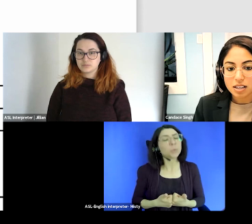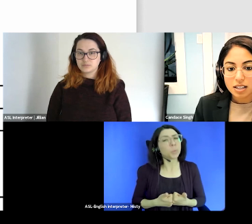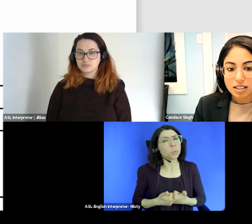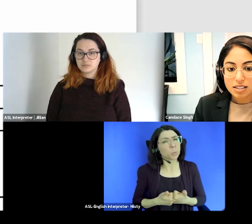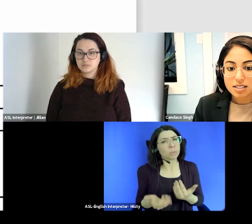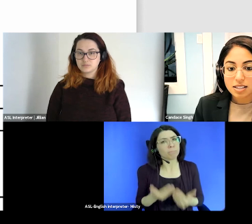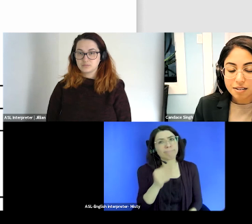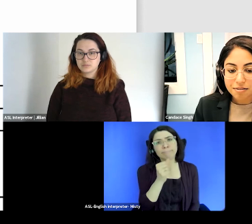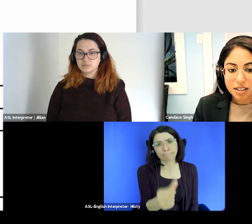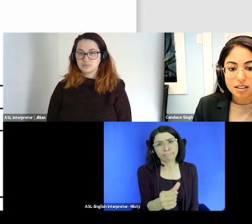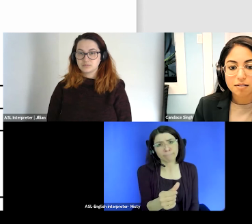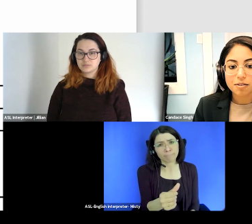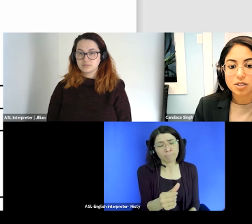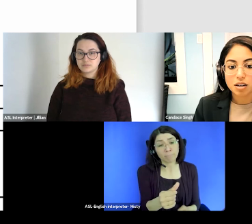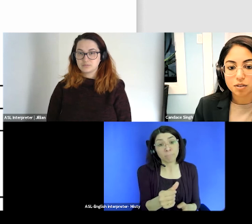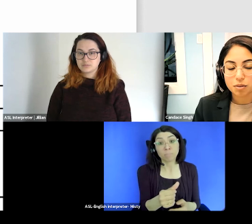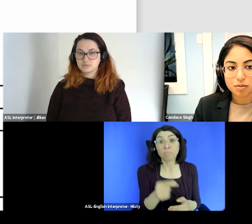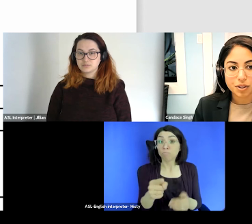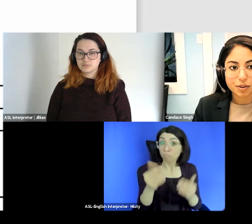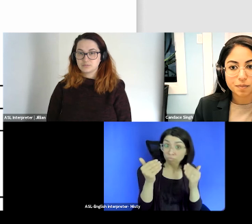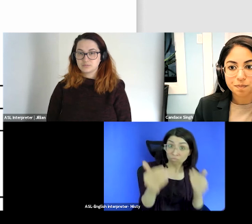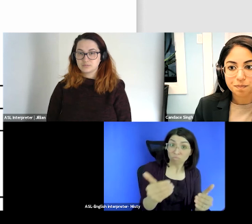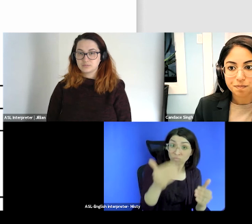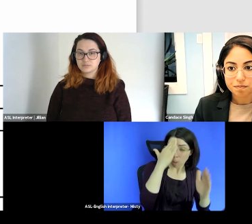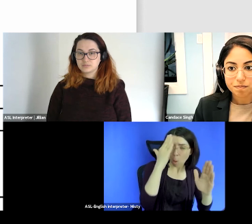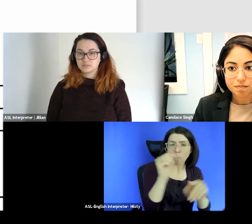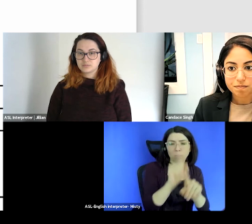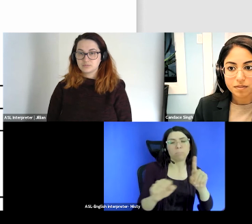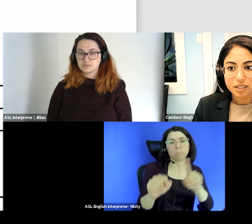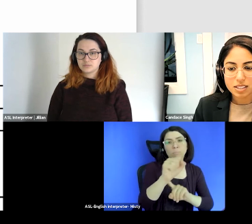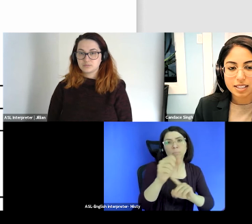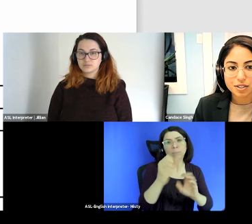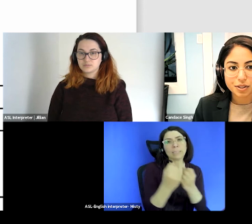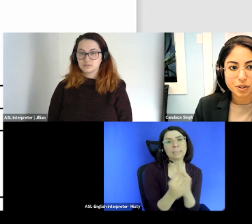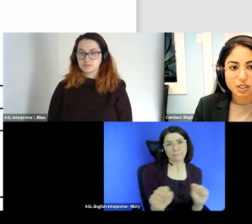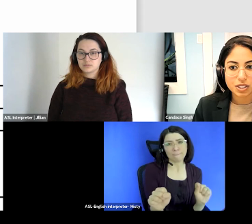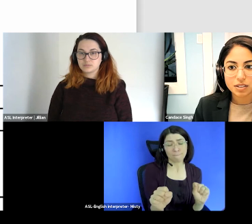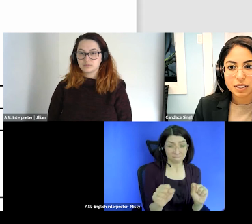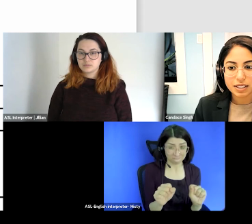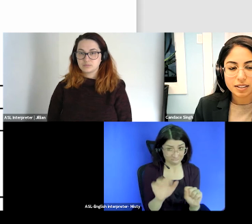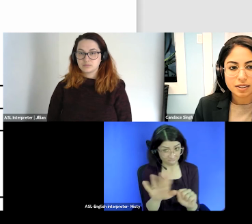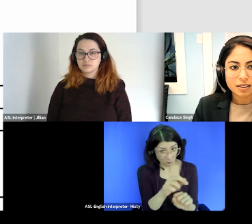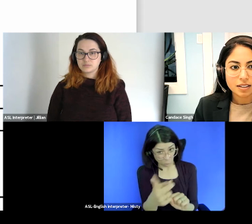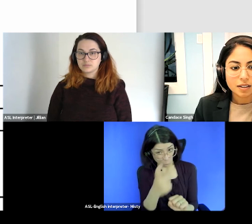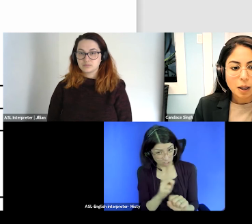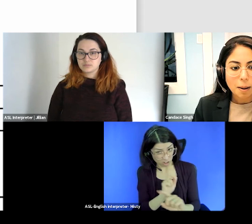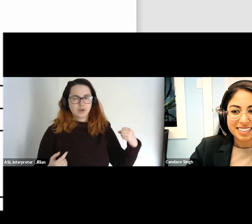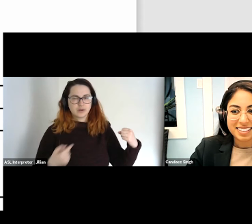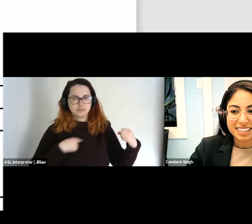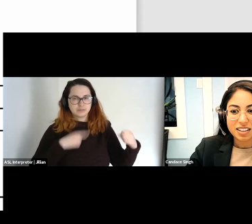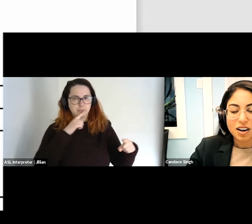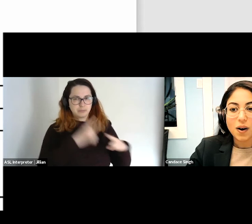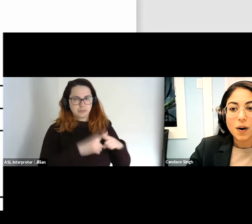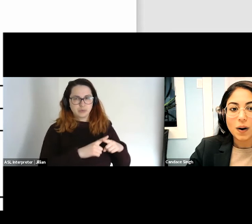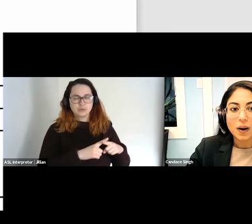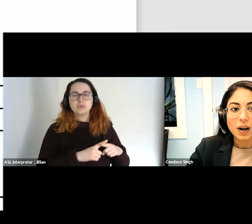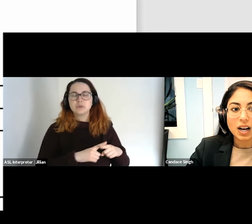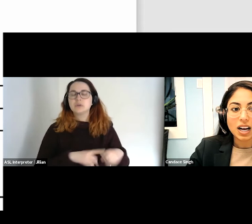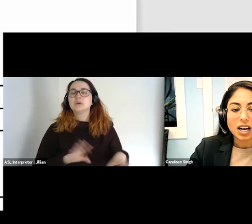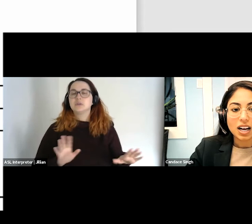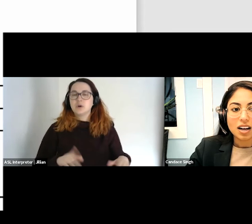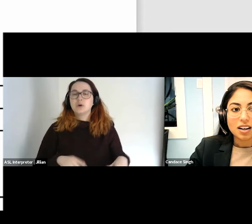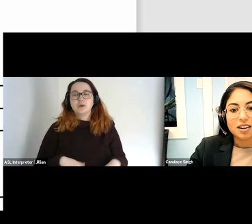that's safe and feels comfortable for you. Does that answer your question, Irina? Yes,